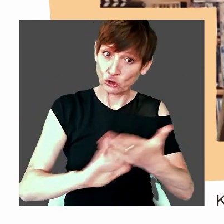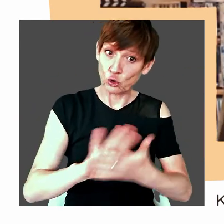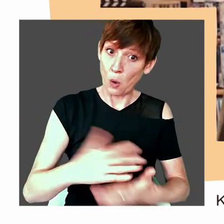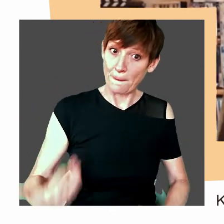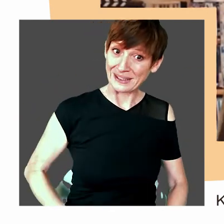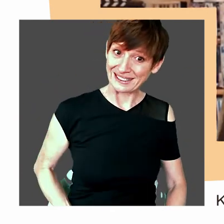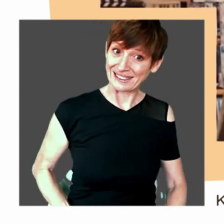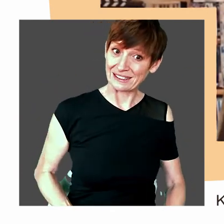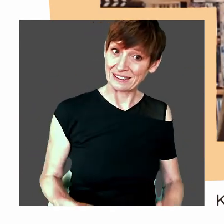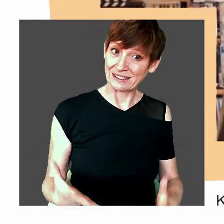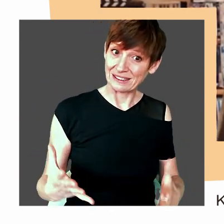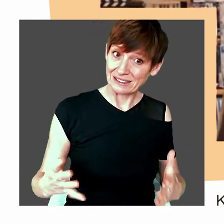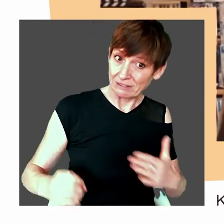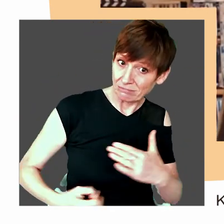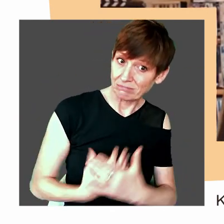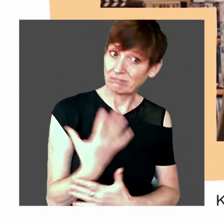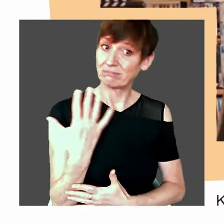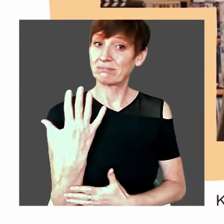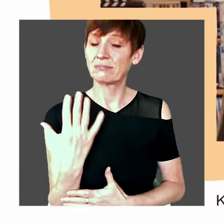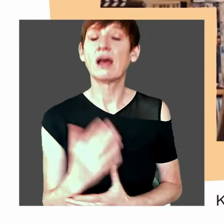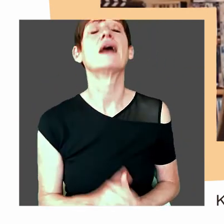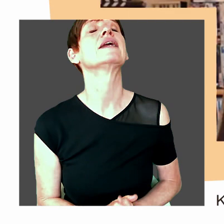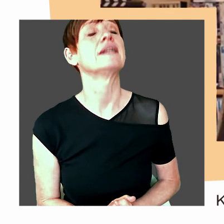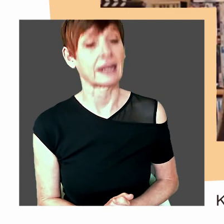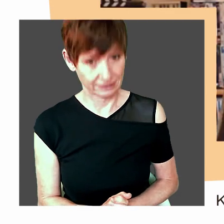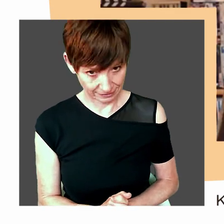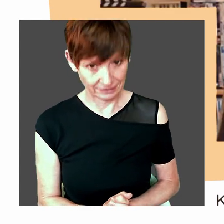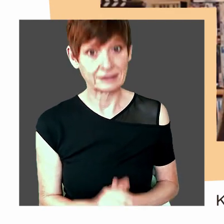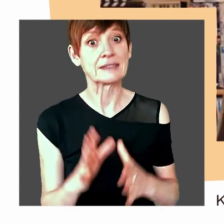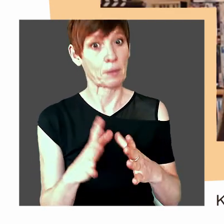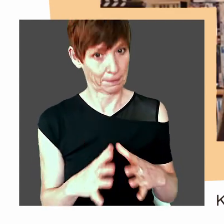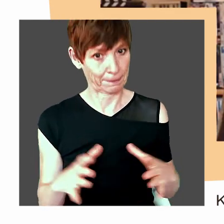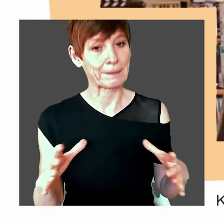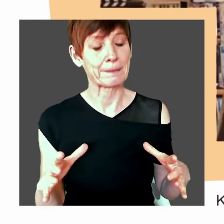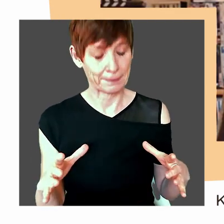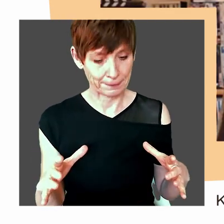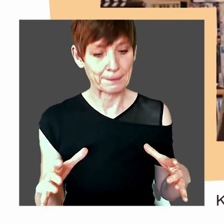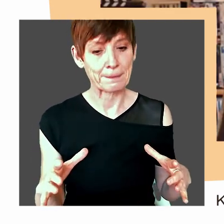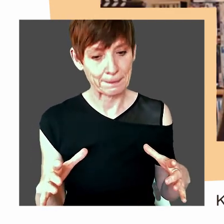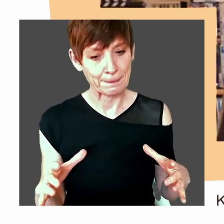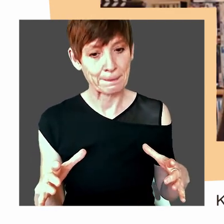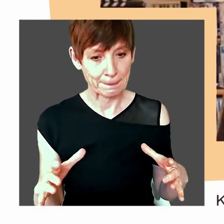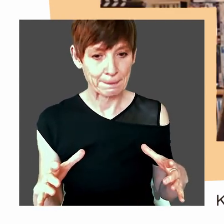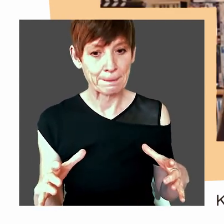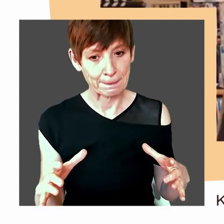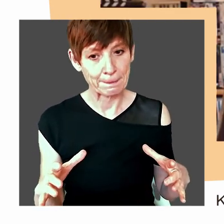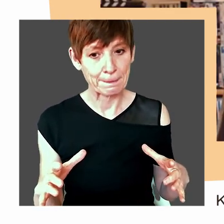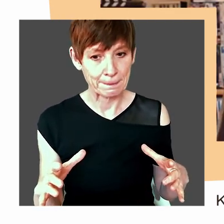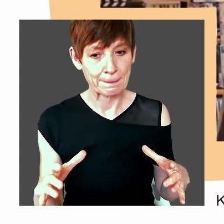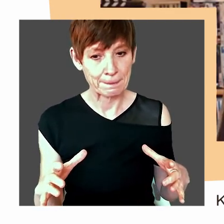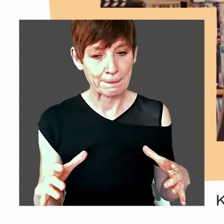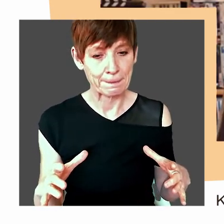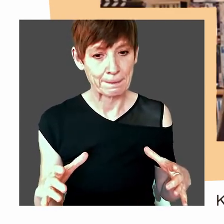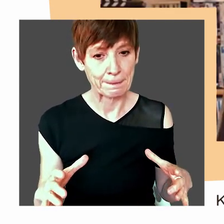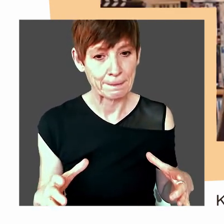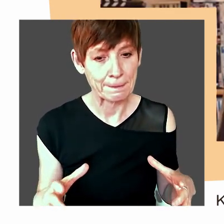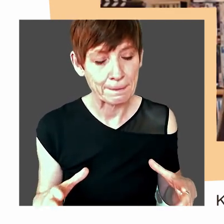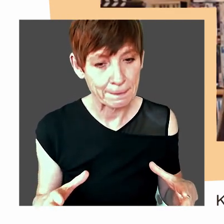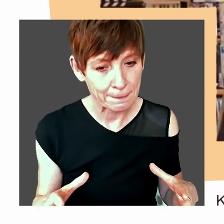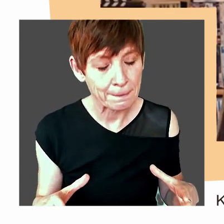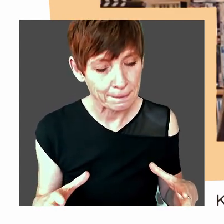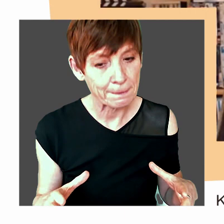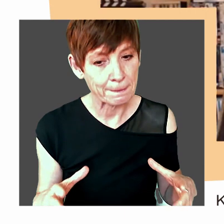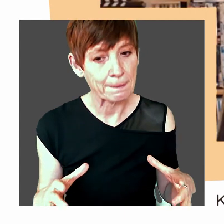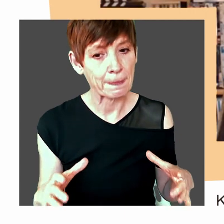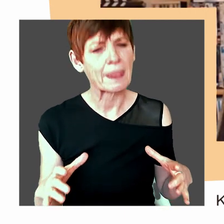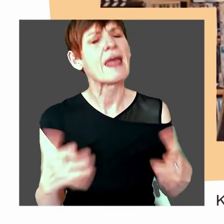Yes. It's been, yeah, it's as having staff cost increase, but there's been so much